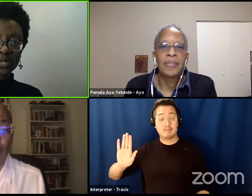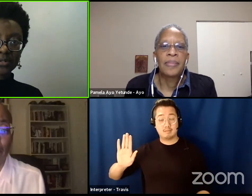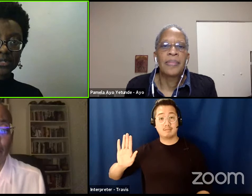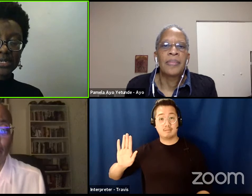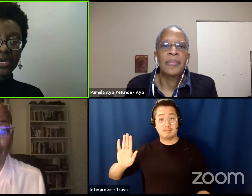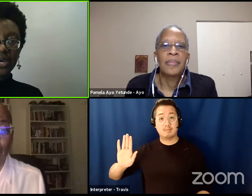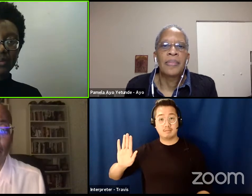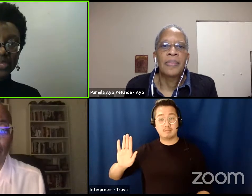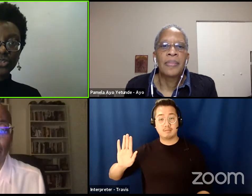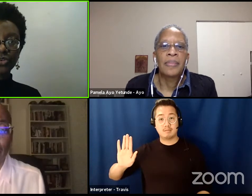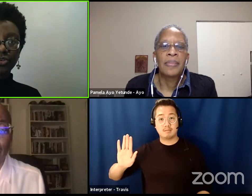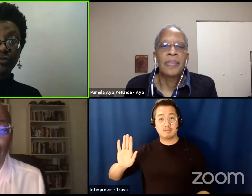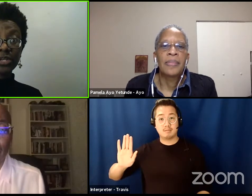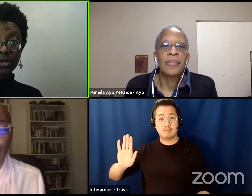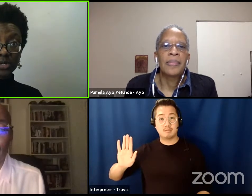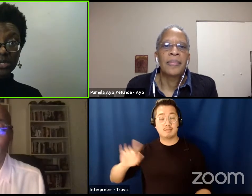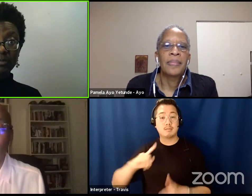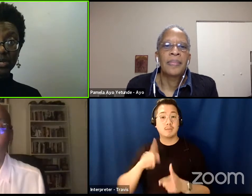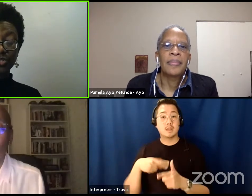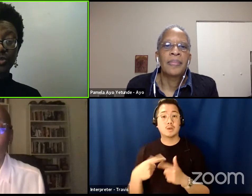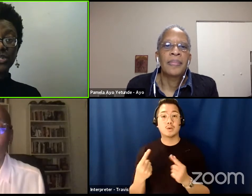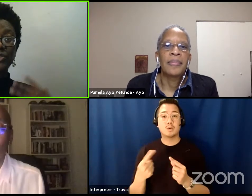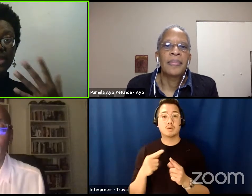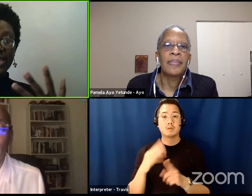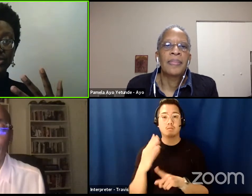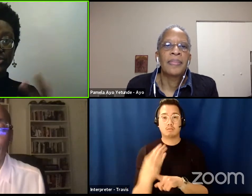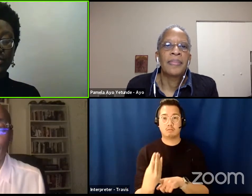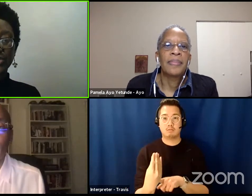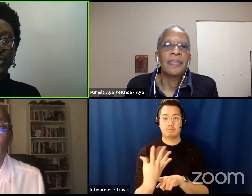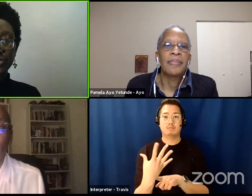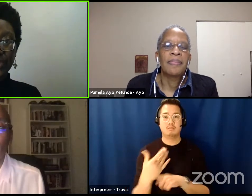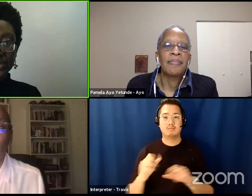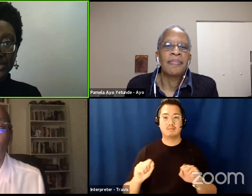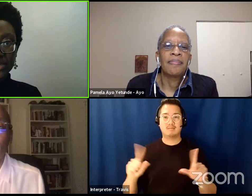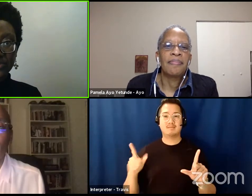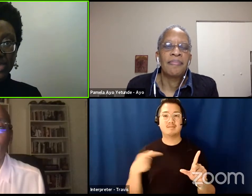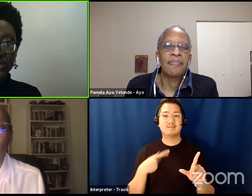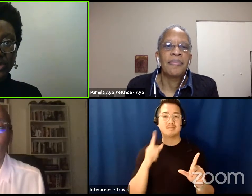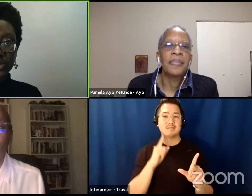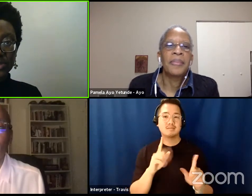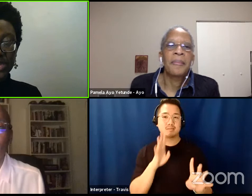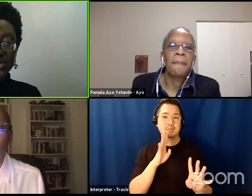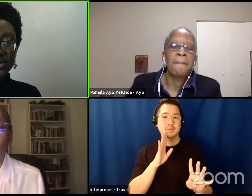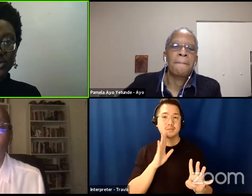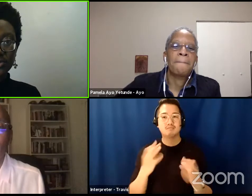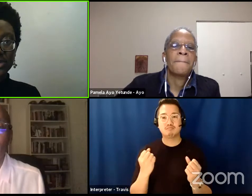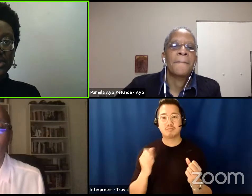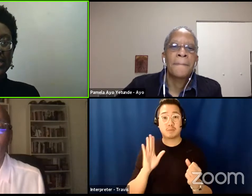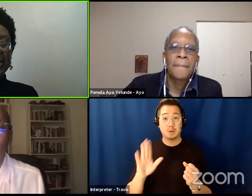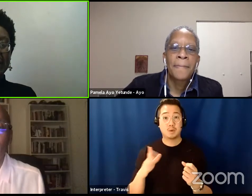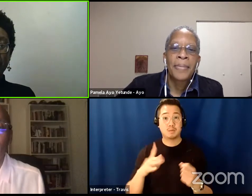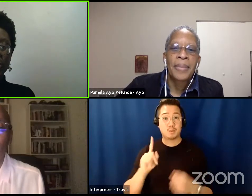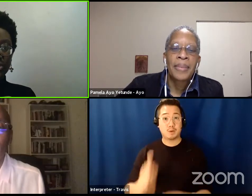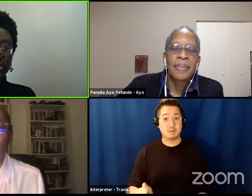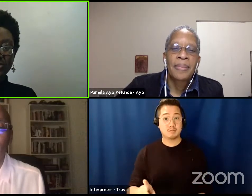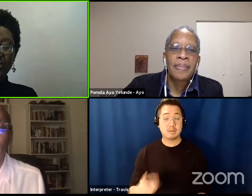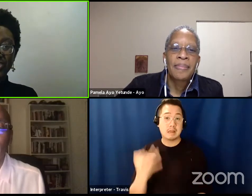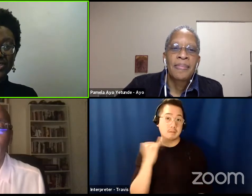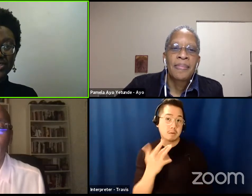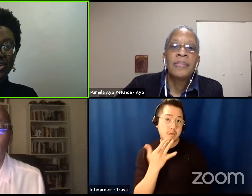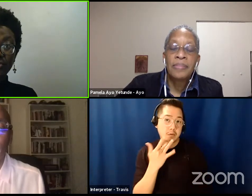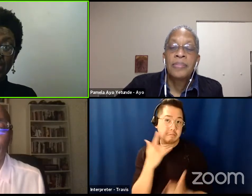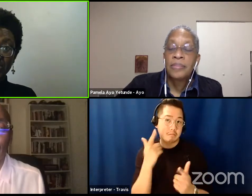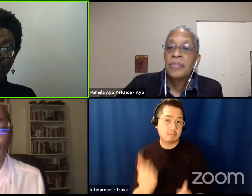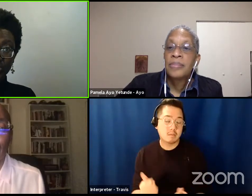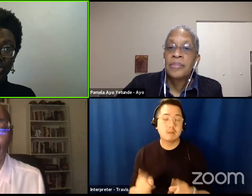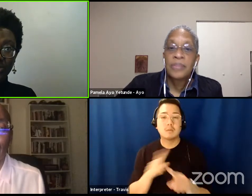hand button. And then your video can come on screen and you can ask your question directly if that's what you would like to do. But there are some